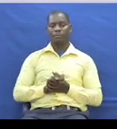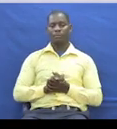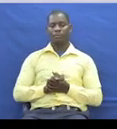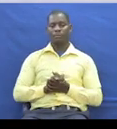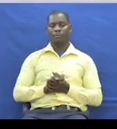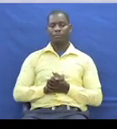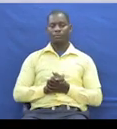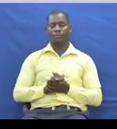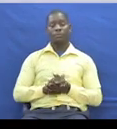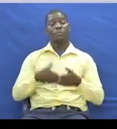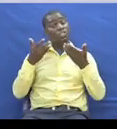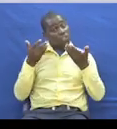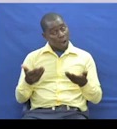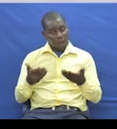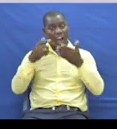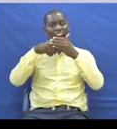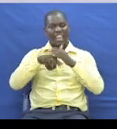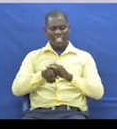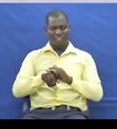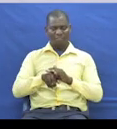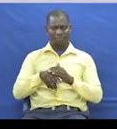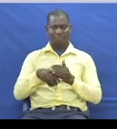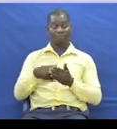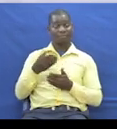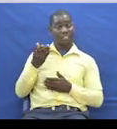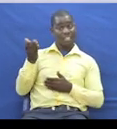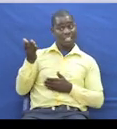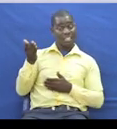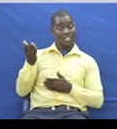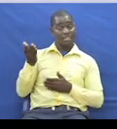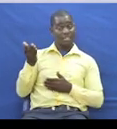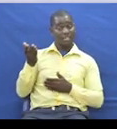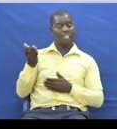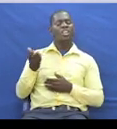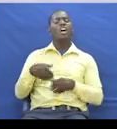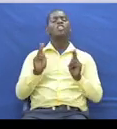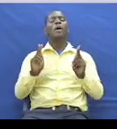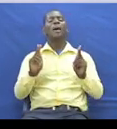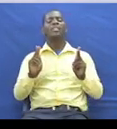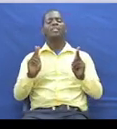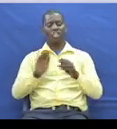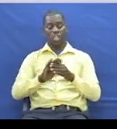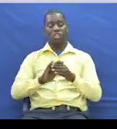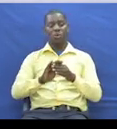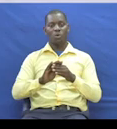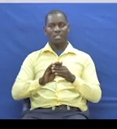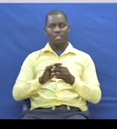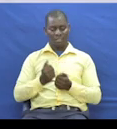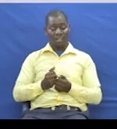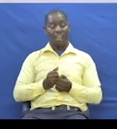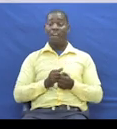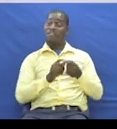neutron. In the first shell, we are having 2 electrons. We normally draw them that this is the first